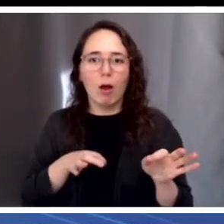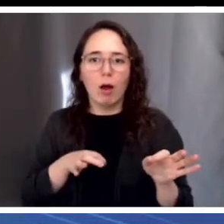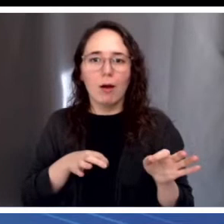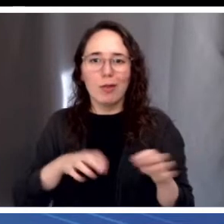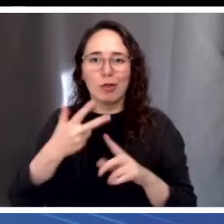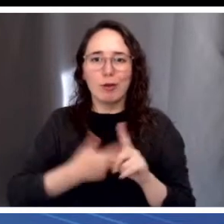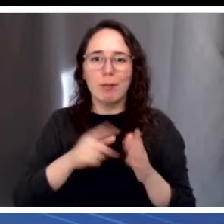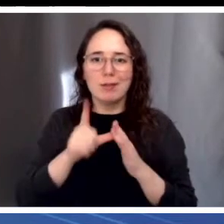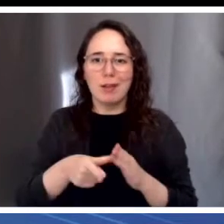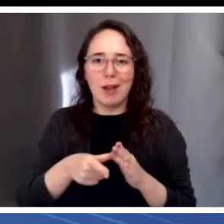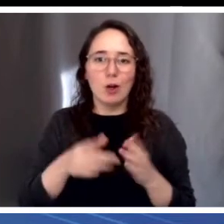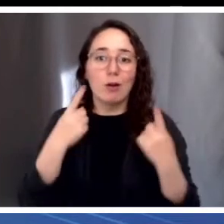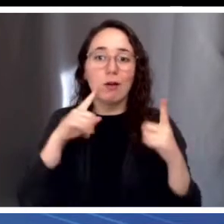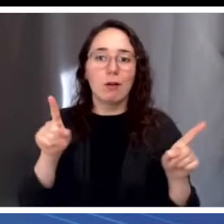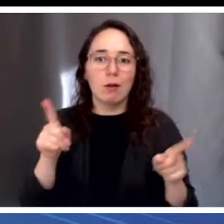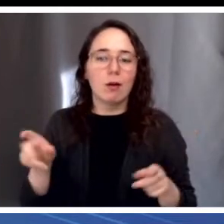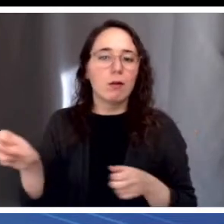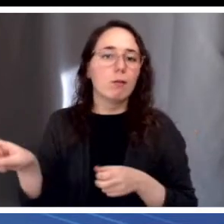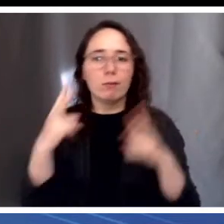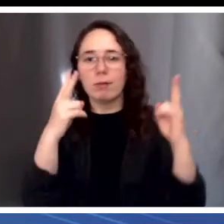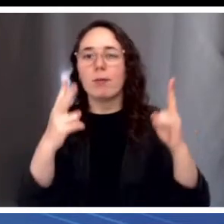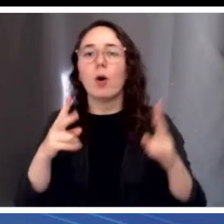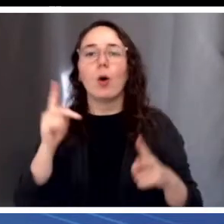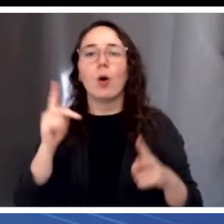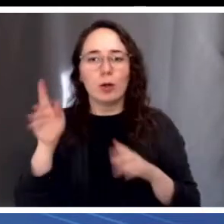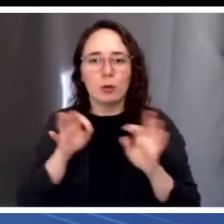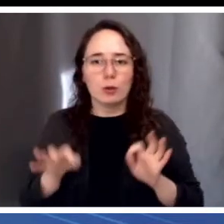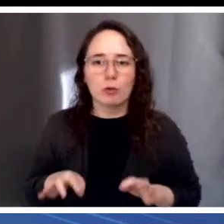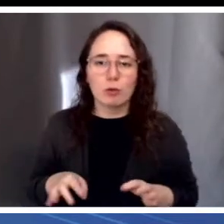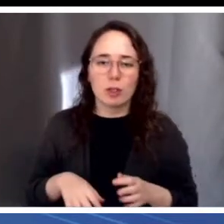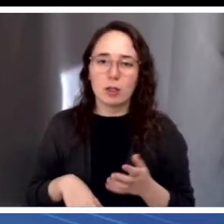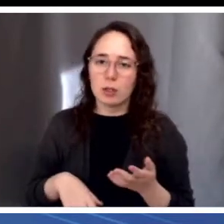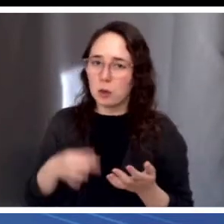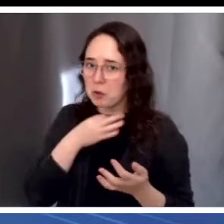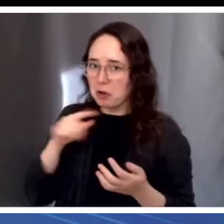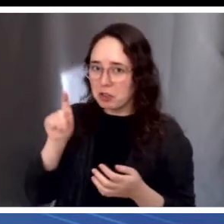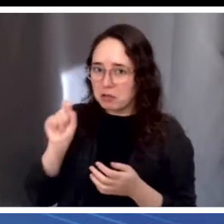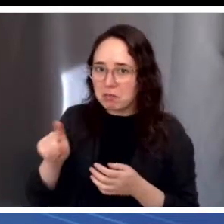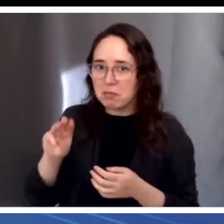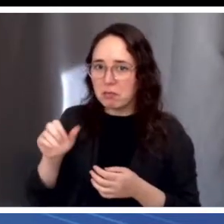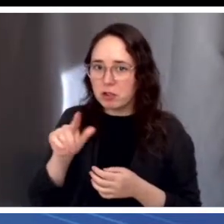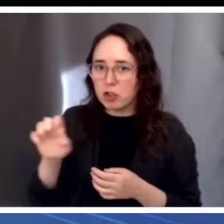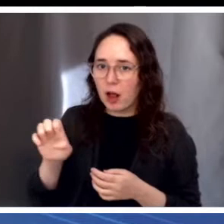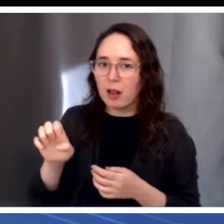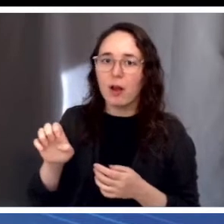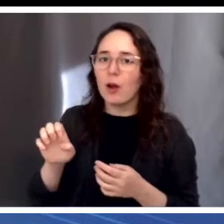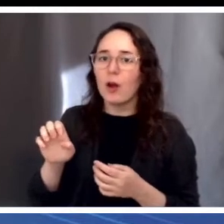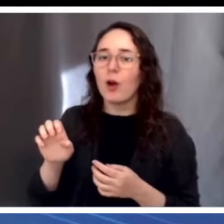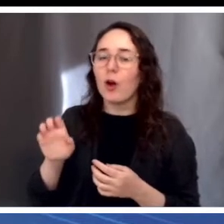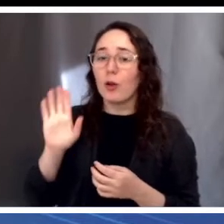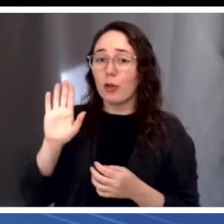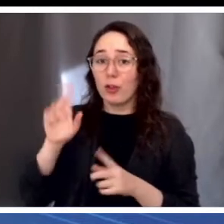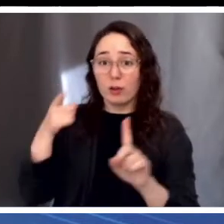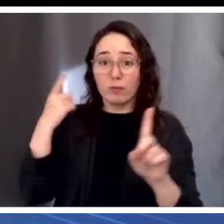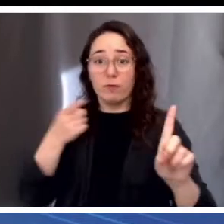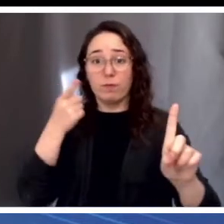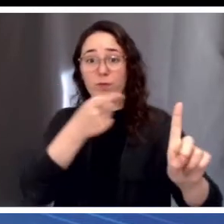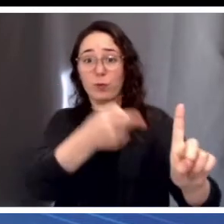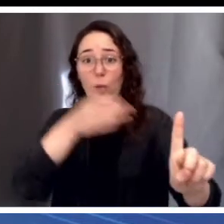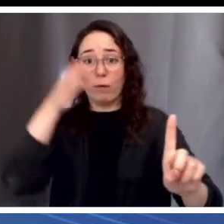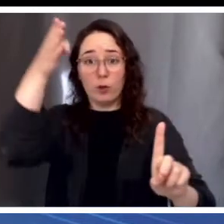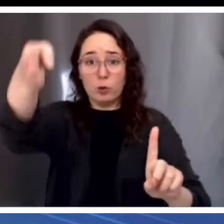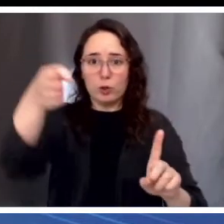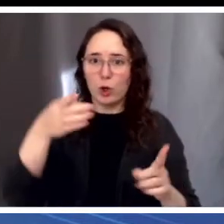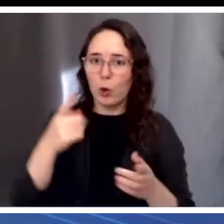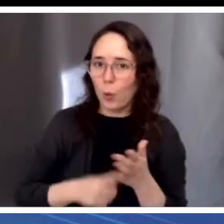have you seen that evolution to now? And where do you think it's headed as we move forward? Oh, it's so incredibly exciting. I can't tell